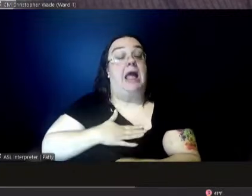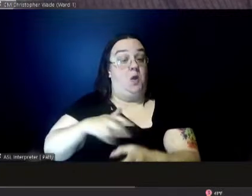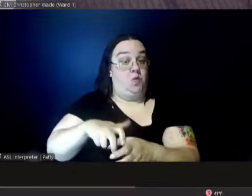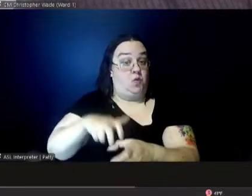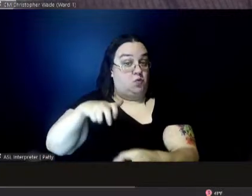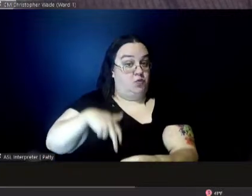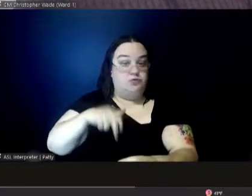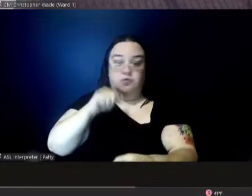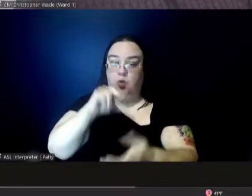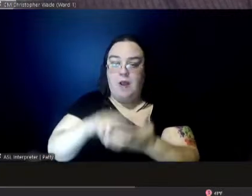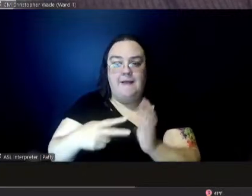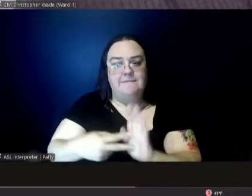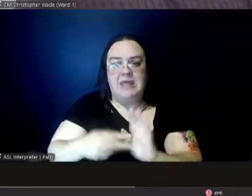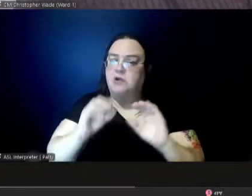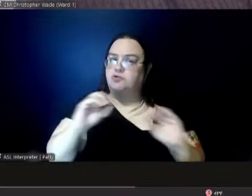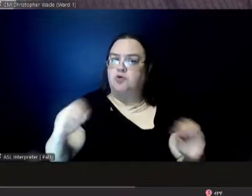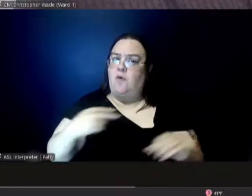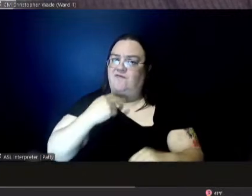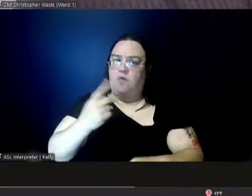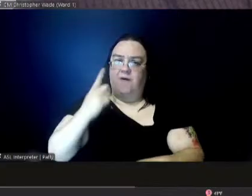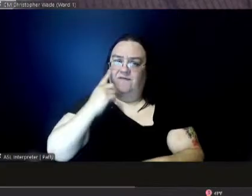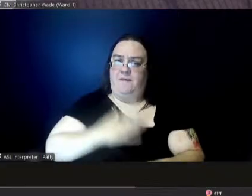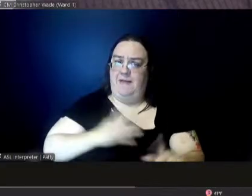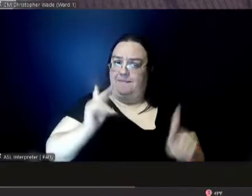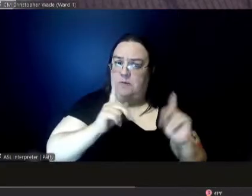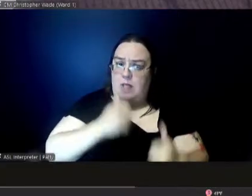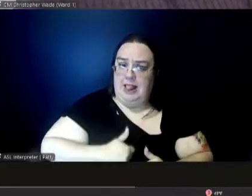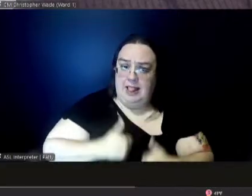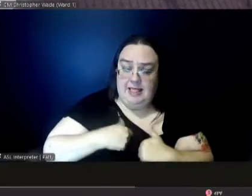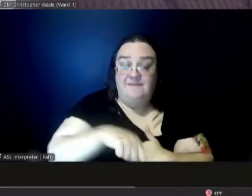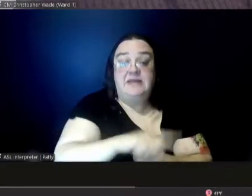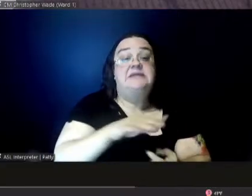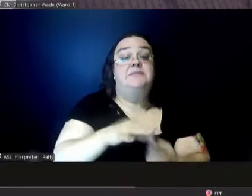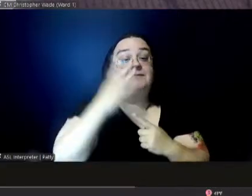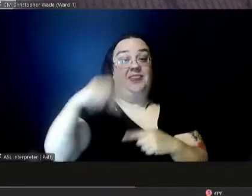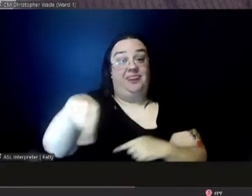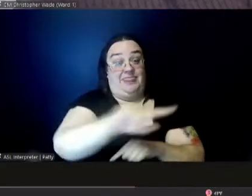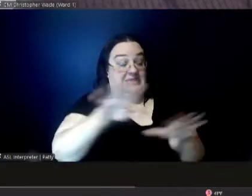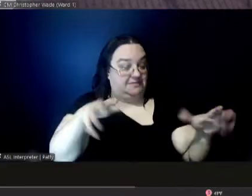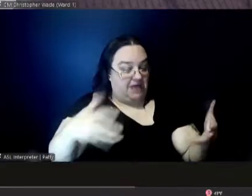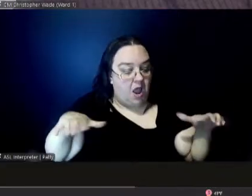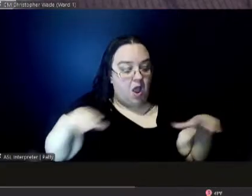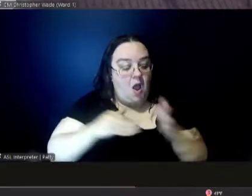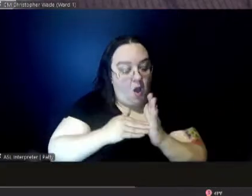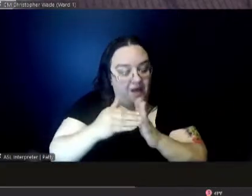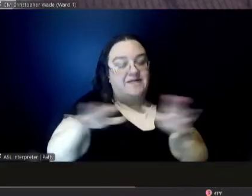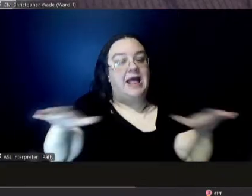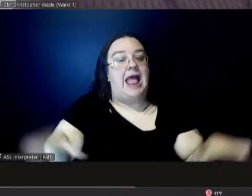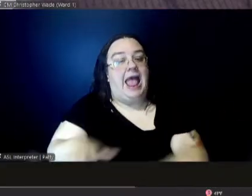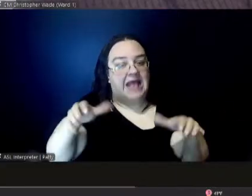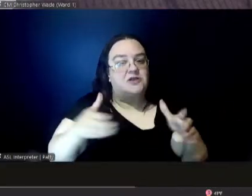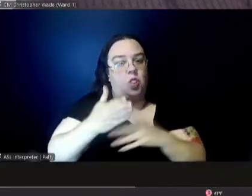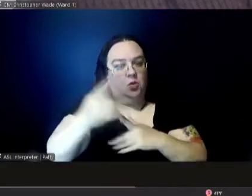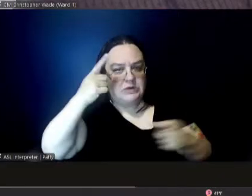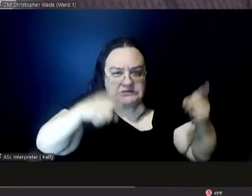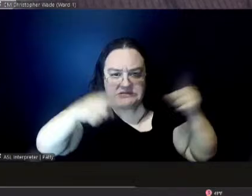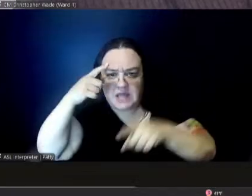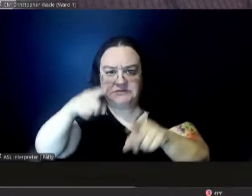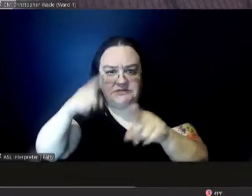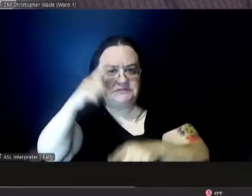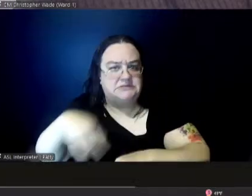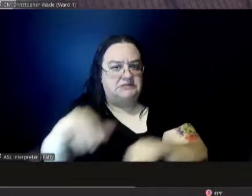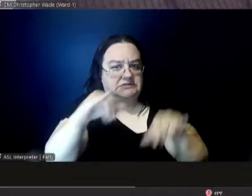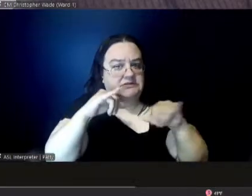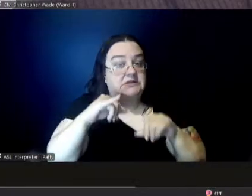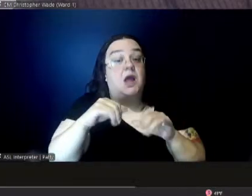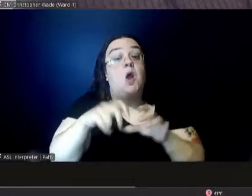there is no voice for my residents, especially because this body often acts through consensus. A